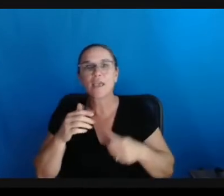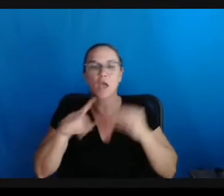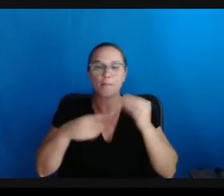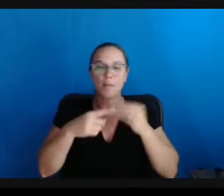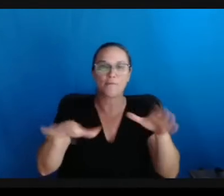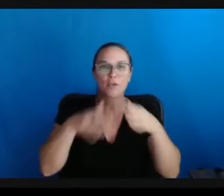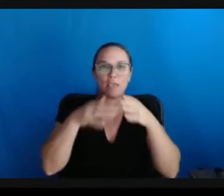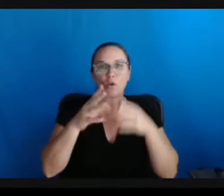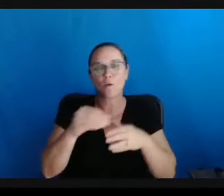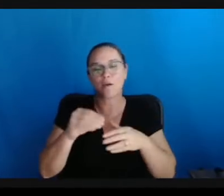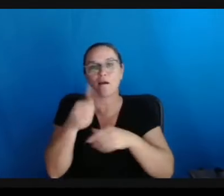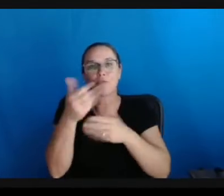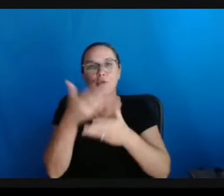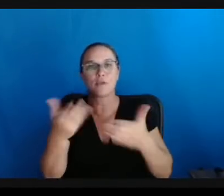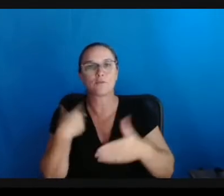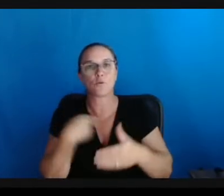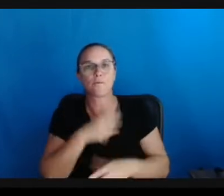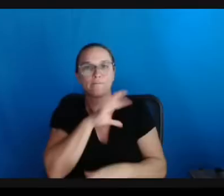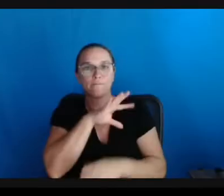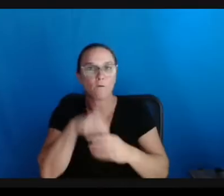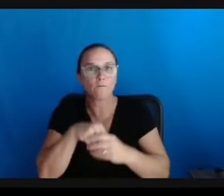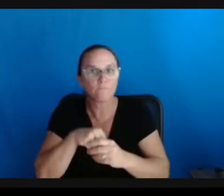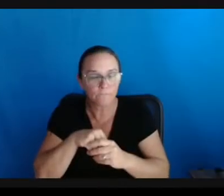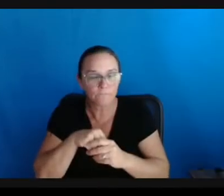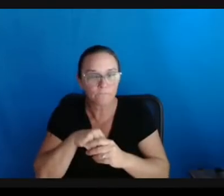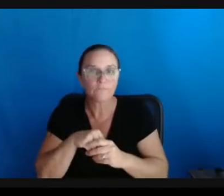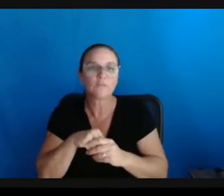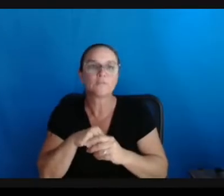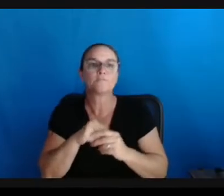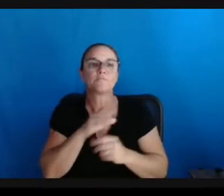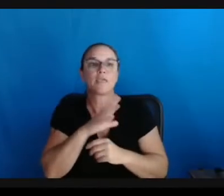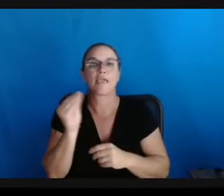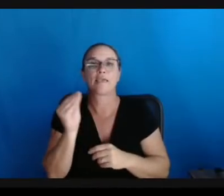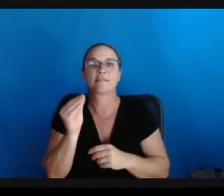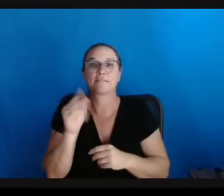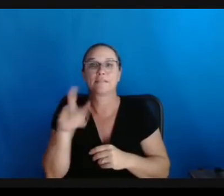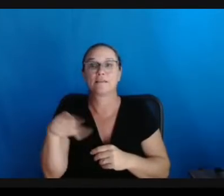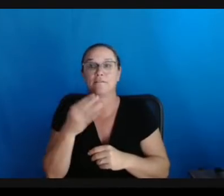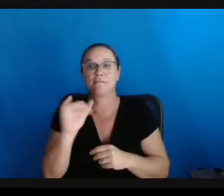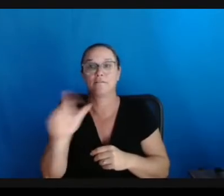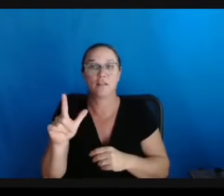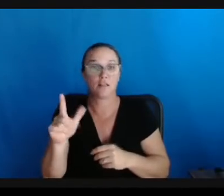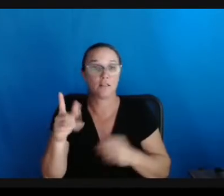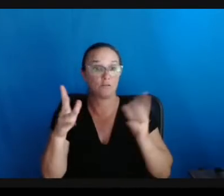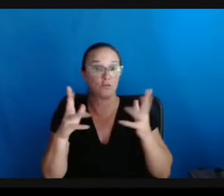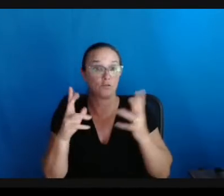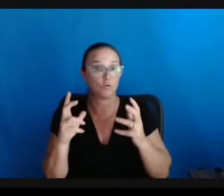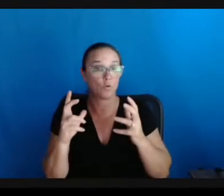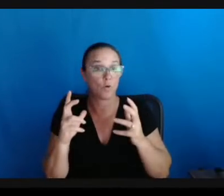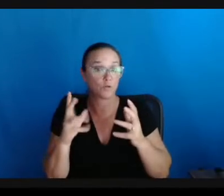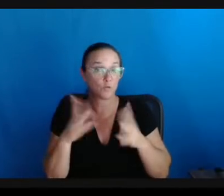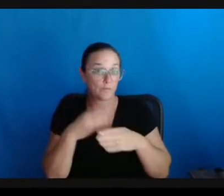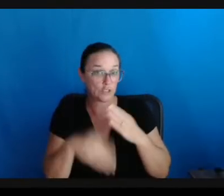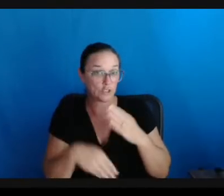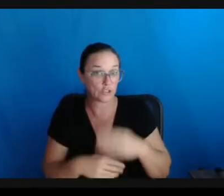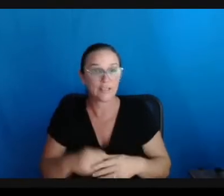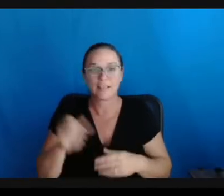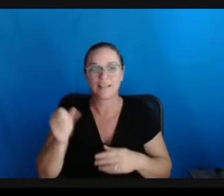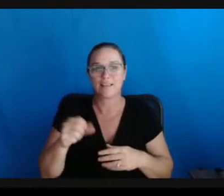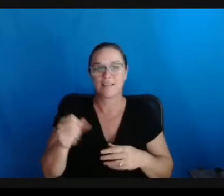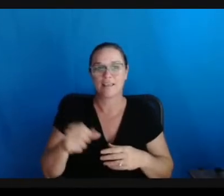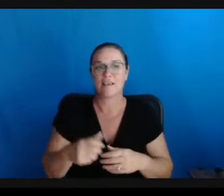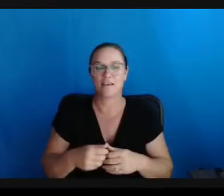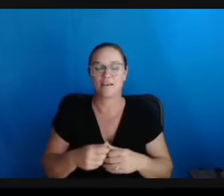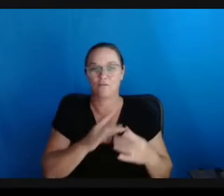that we're intertwined with. And Bill, you want to take us home? Yeah, and so along those lines